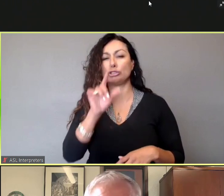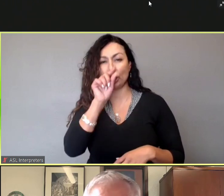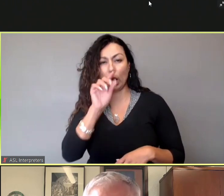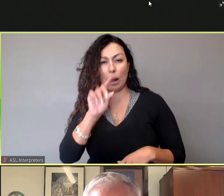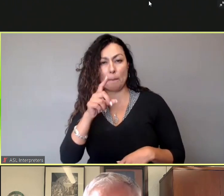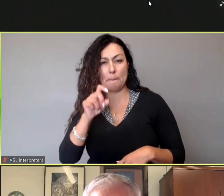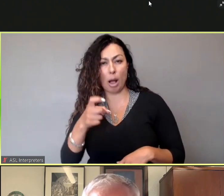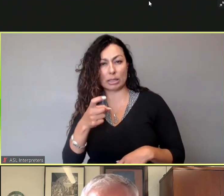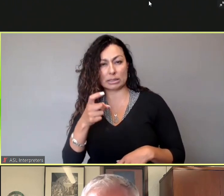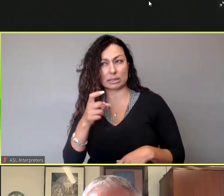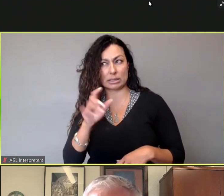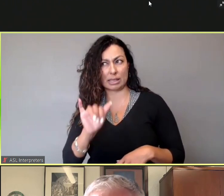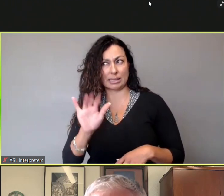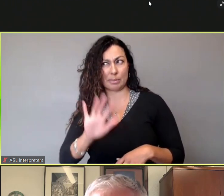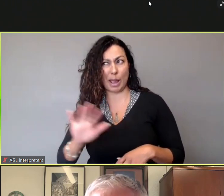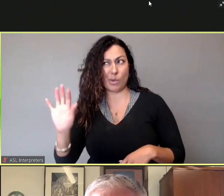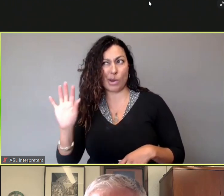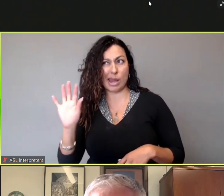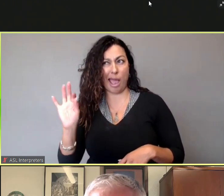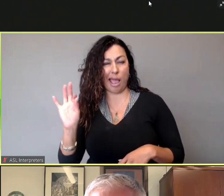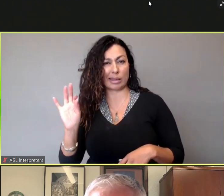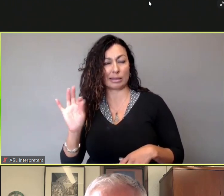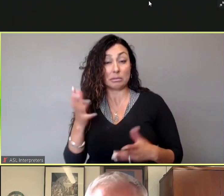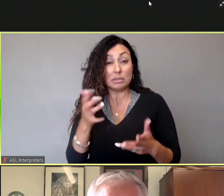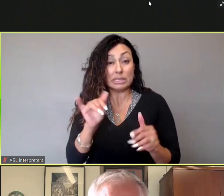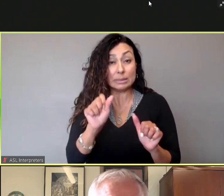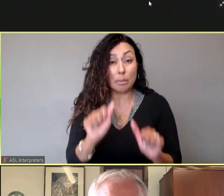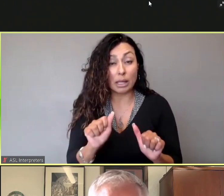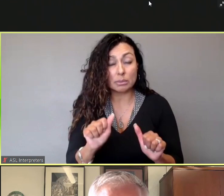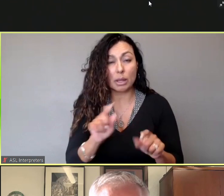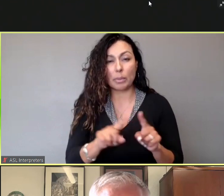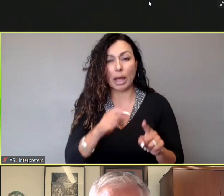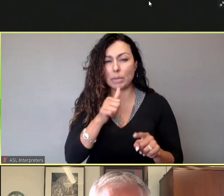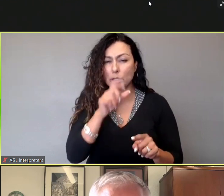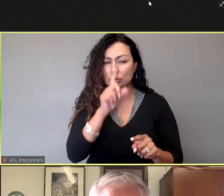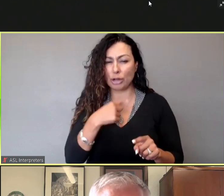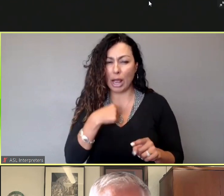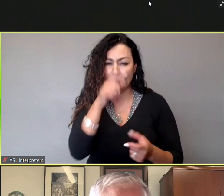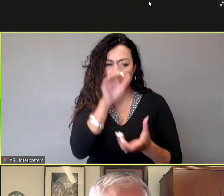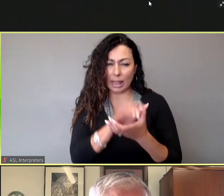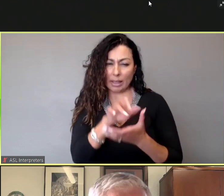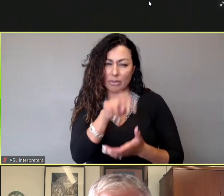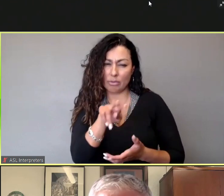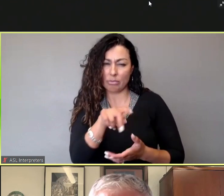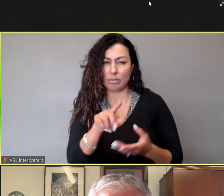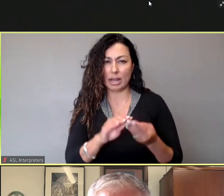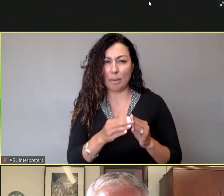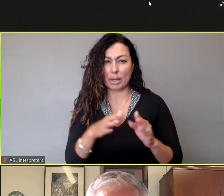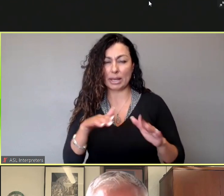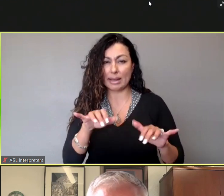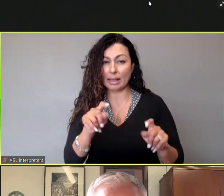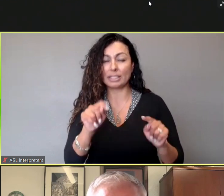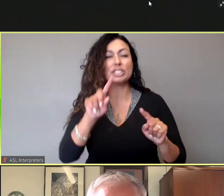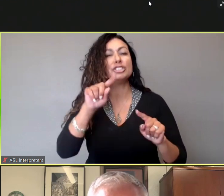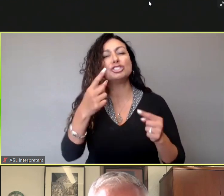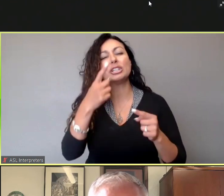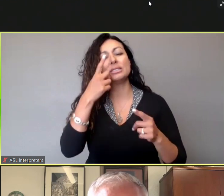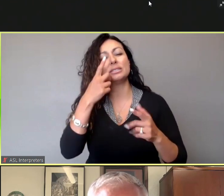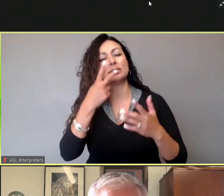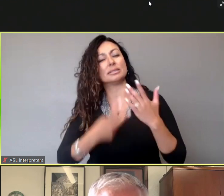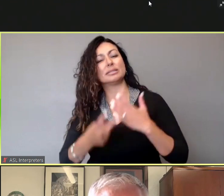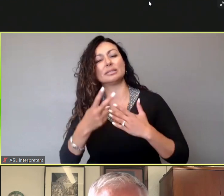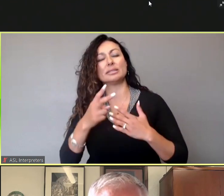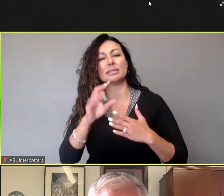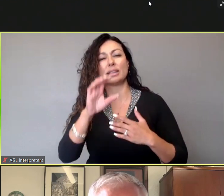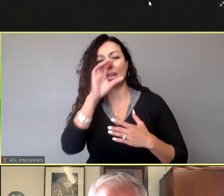it's possible, and I'm not sure I believe these numbers yet. They're purely estimates. They're not based